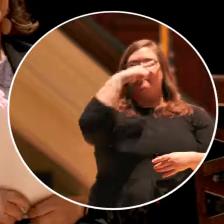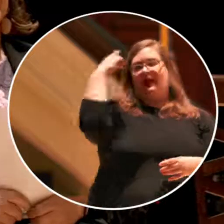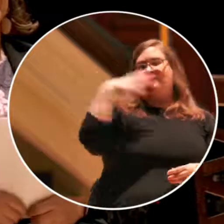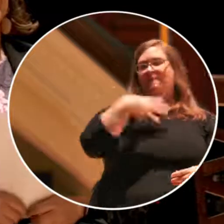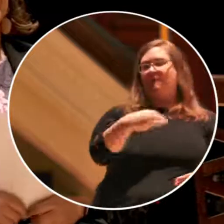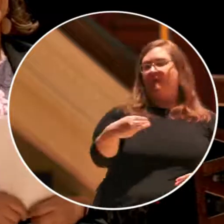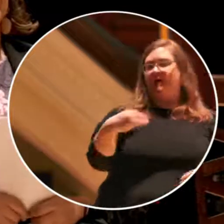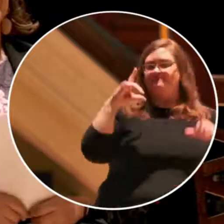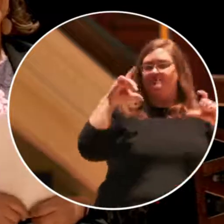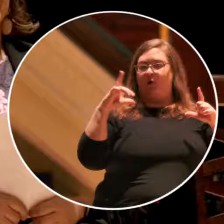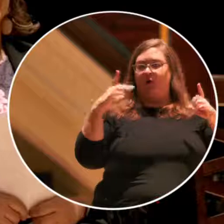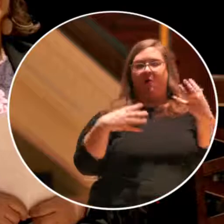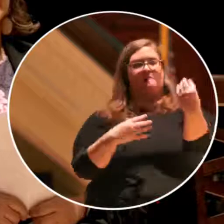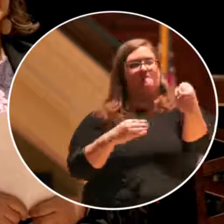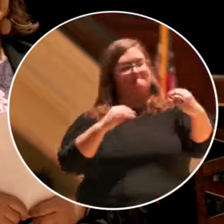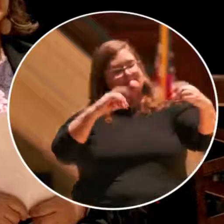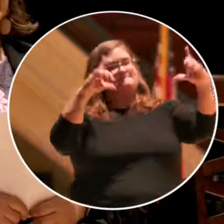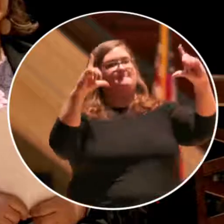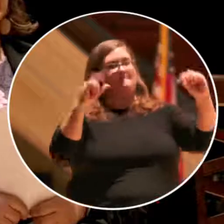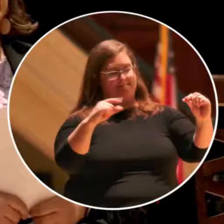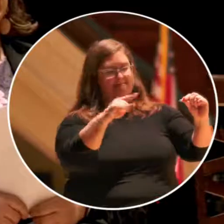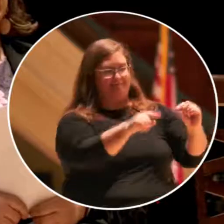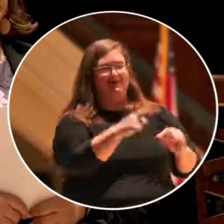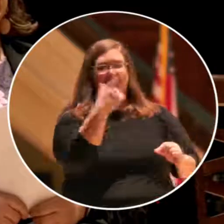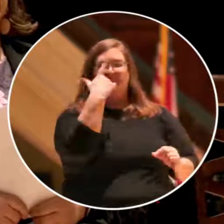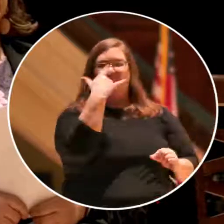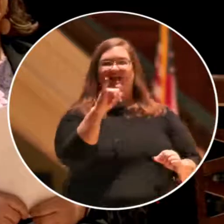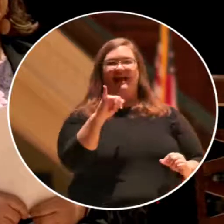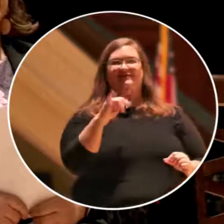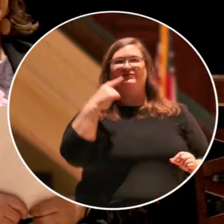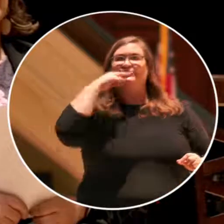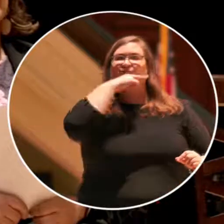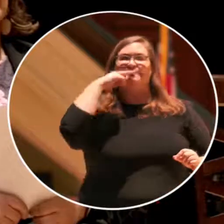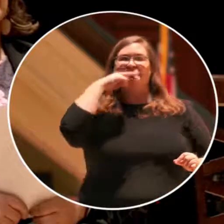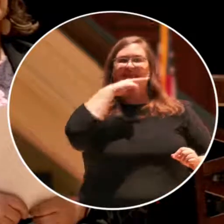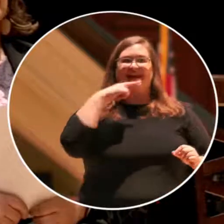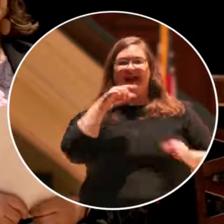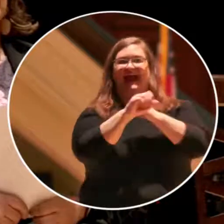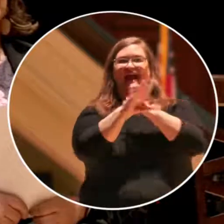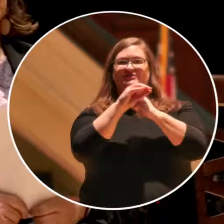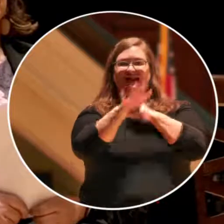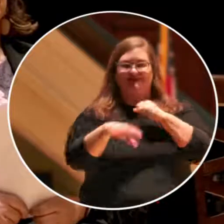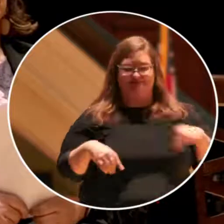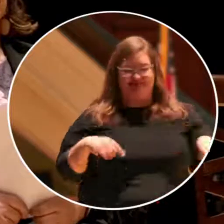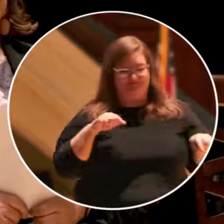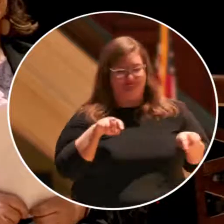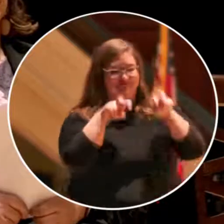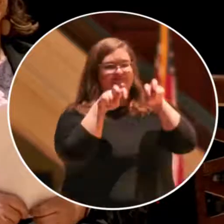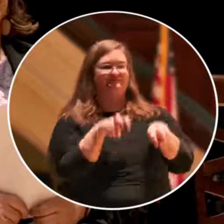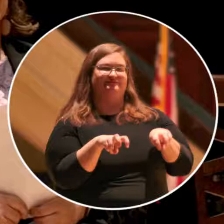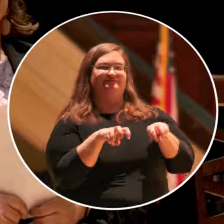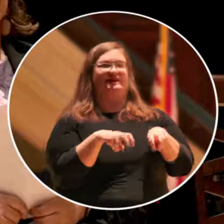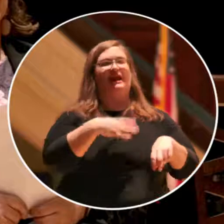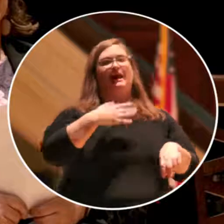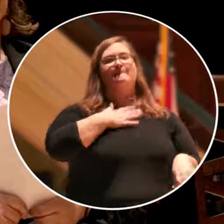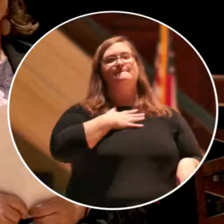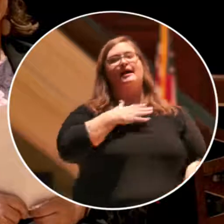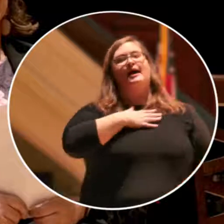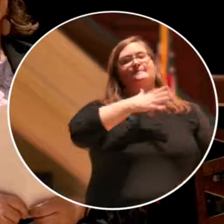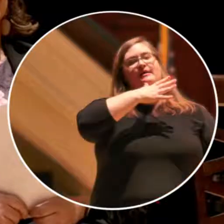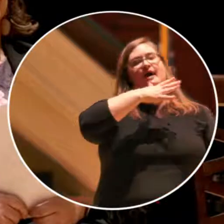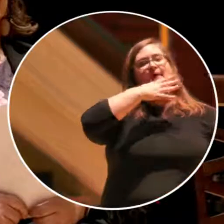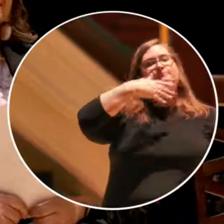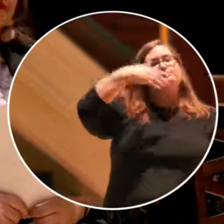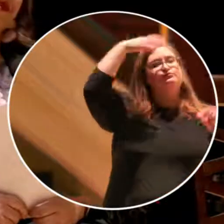been a toothpaste ad. My mother looked like a brunette Debbie Reynolds, my father with his slick back